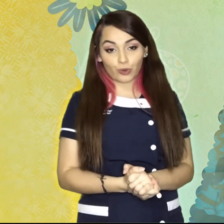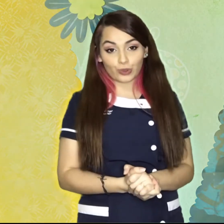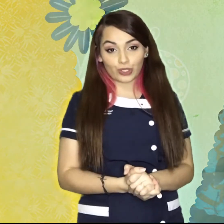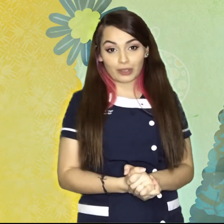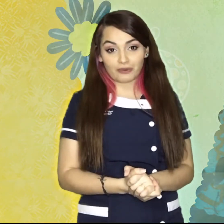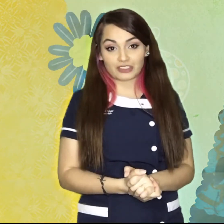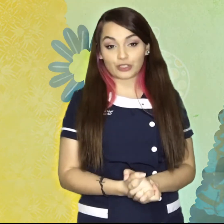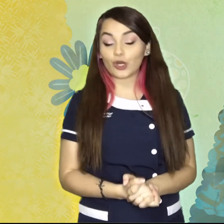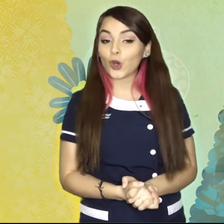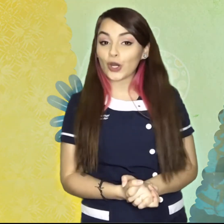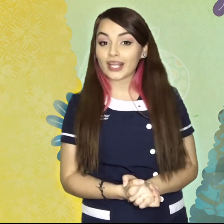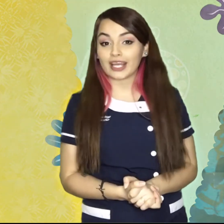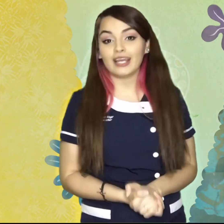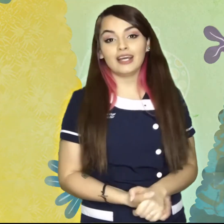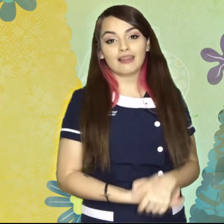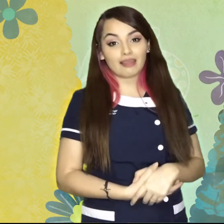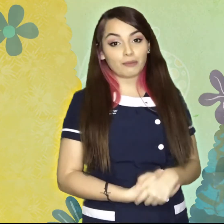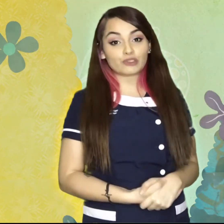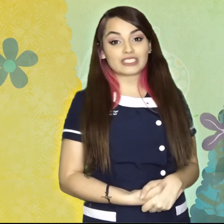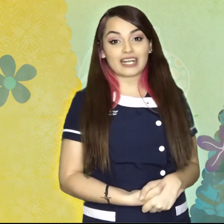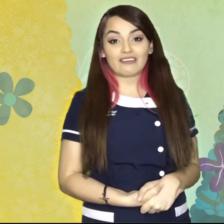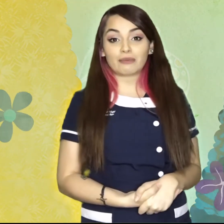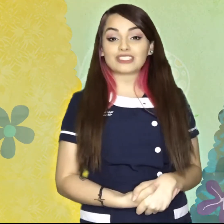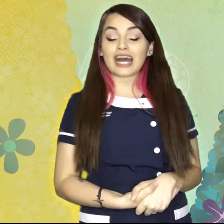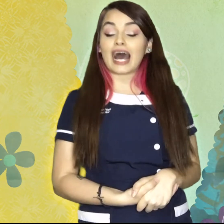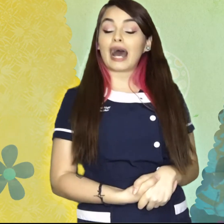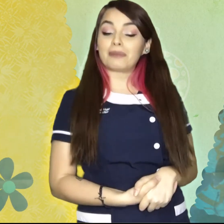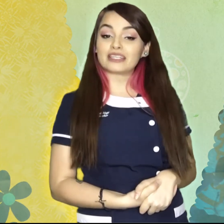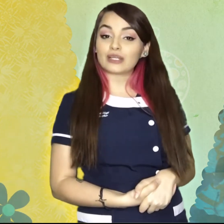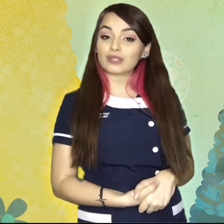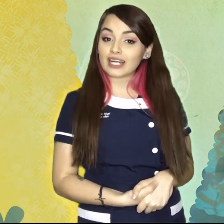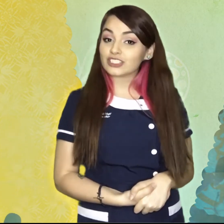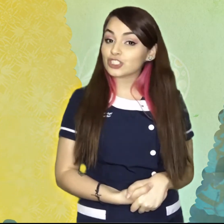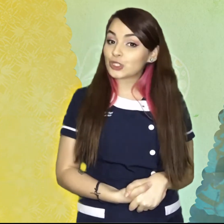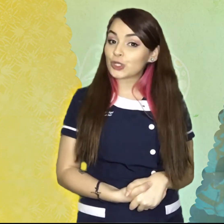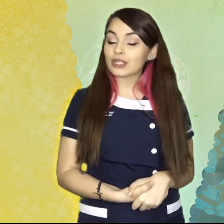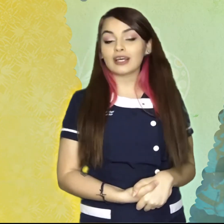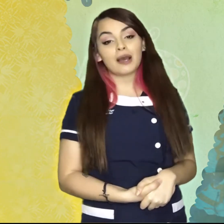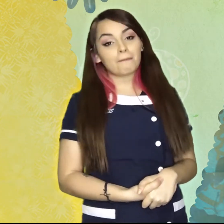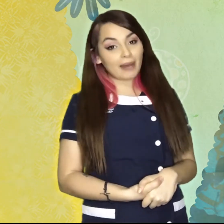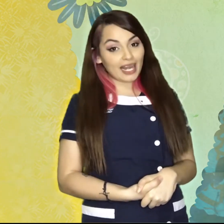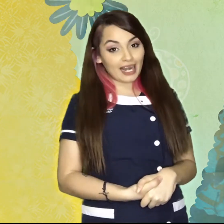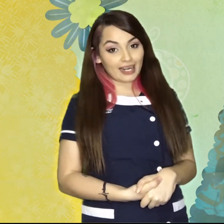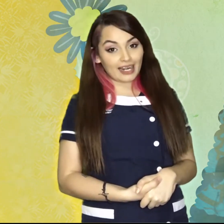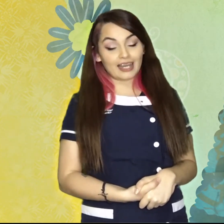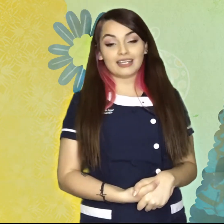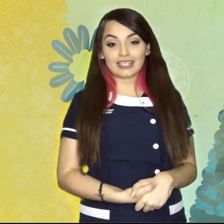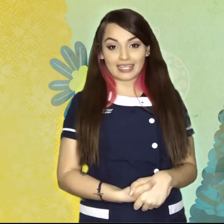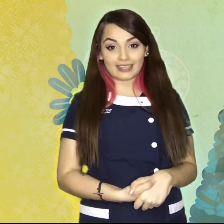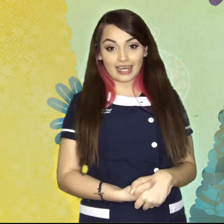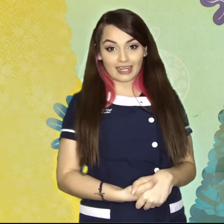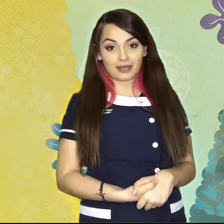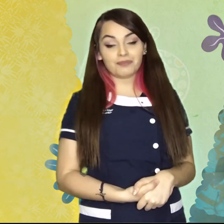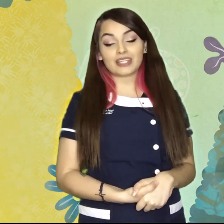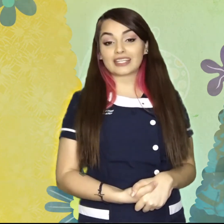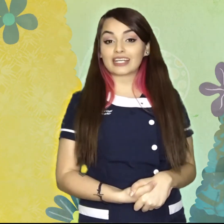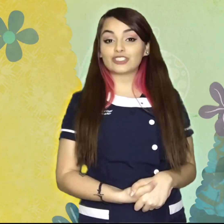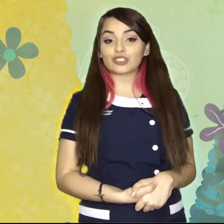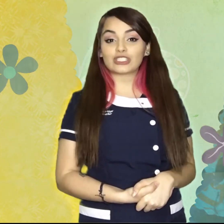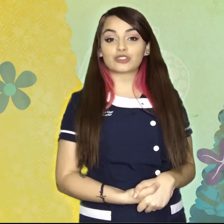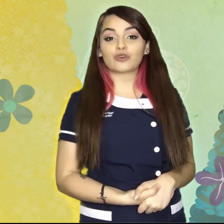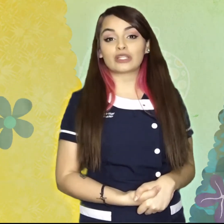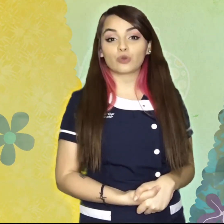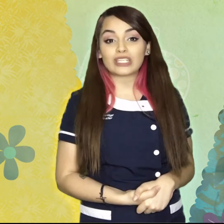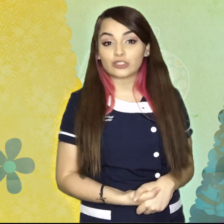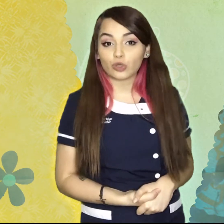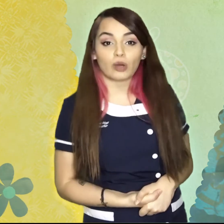en conjunto con el profesor Jorge de Música, vamos a aprender una canción, bailarla y cantarla. Y esta